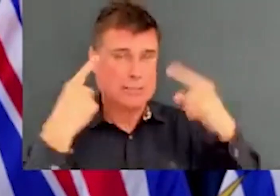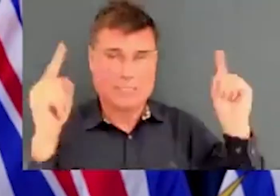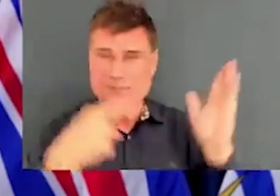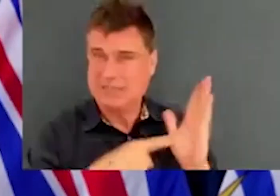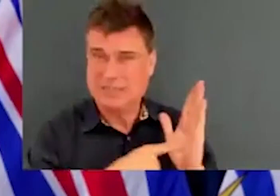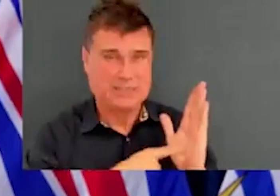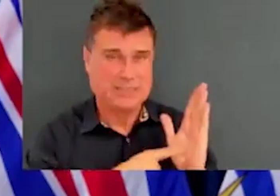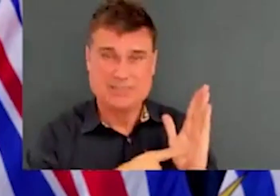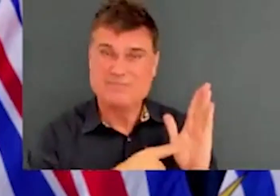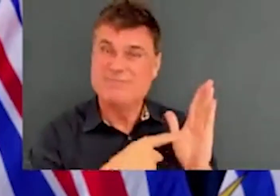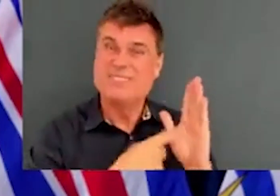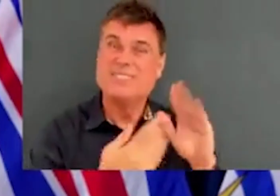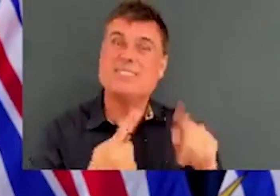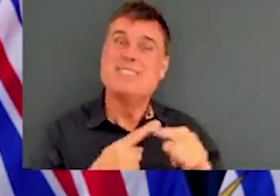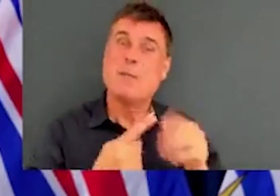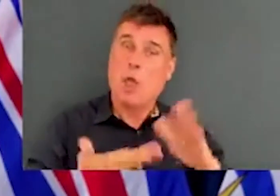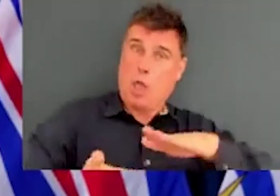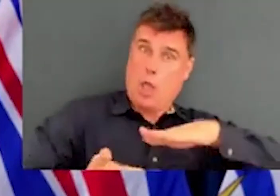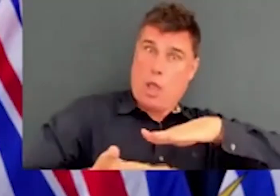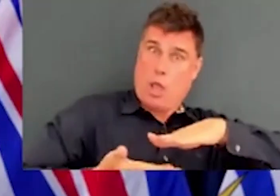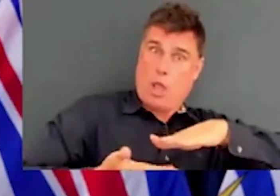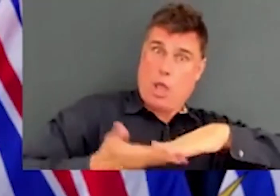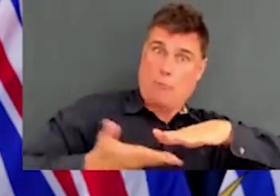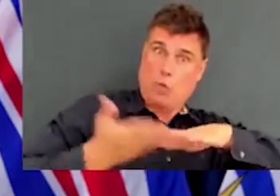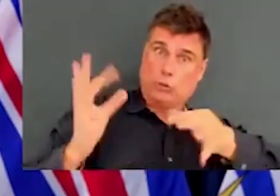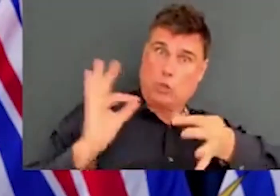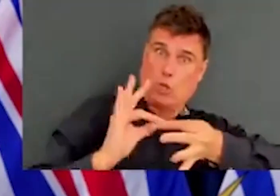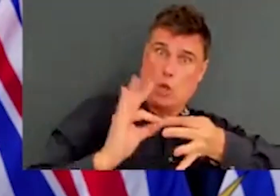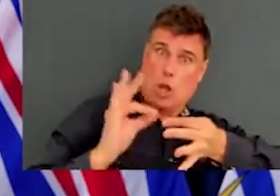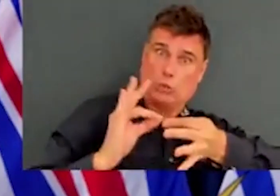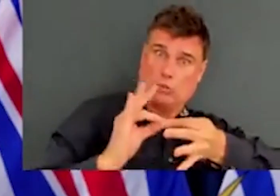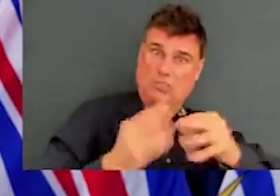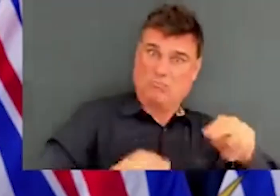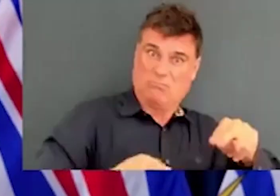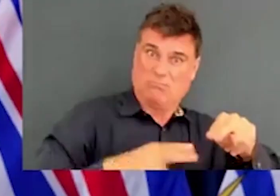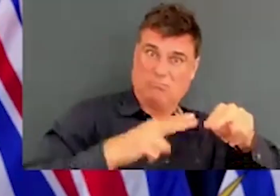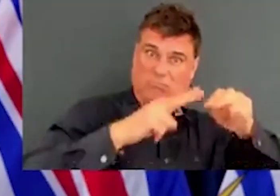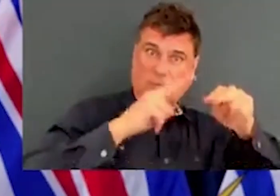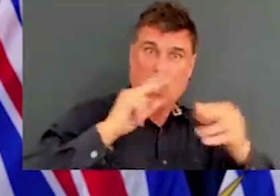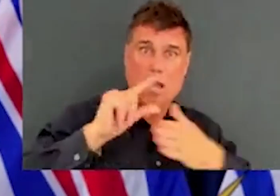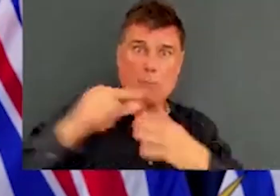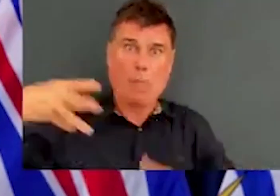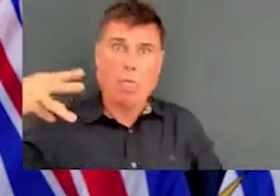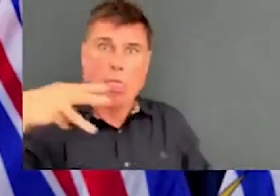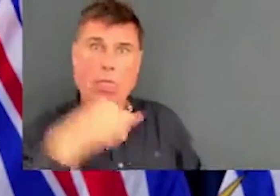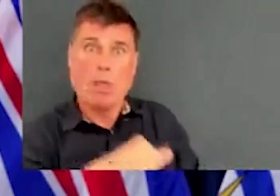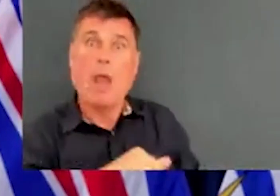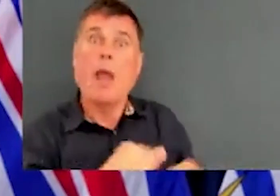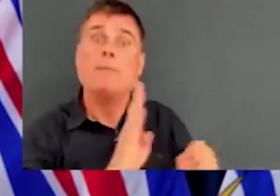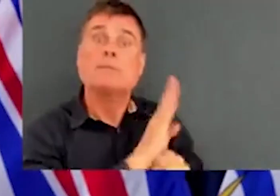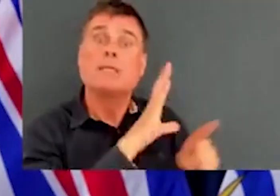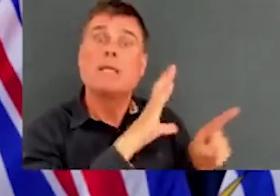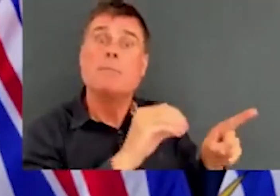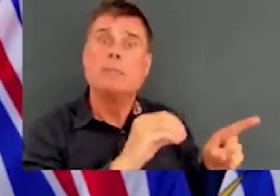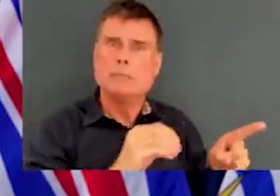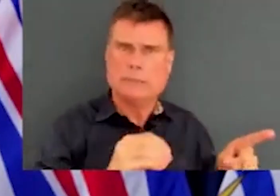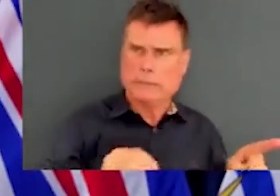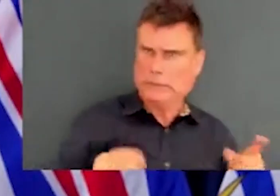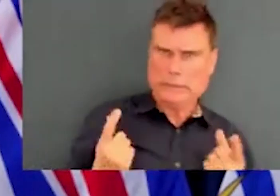to navigate through and calculate how they are going to pay their royalties. So by eliminating